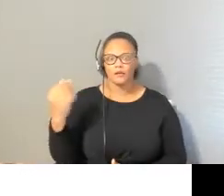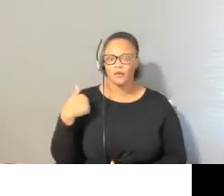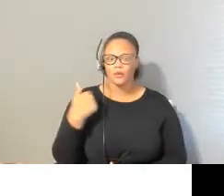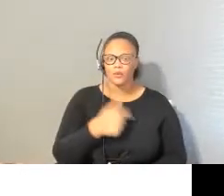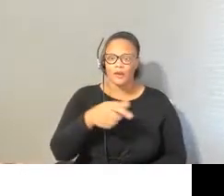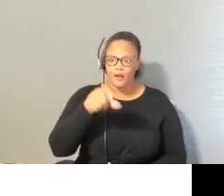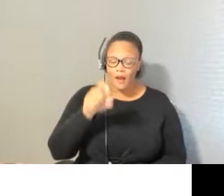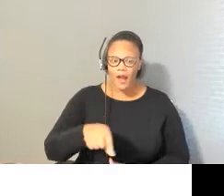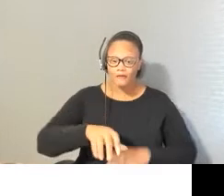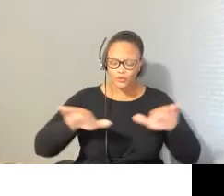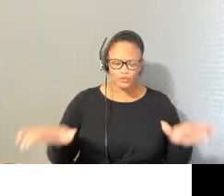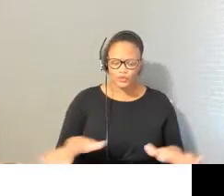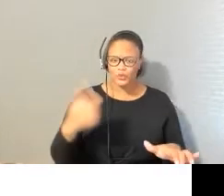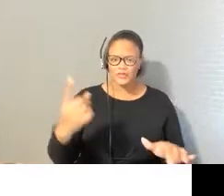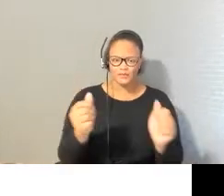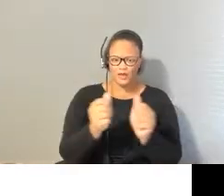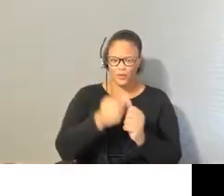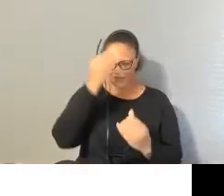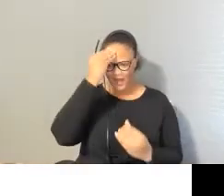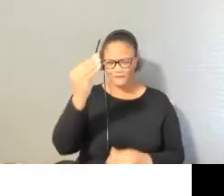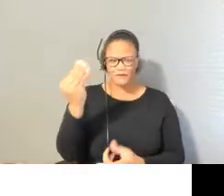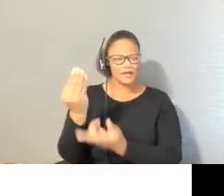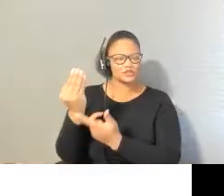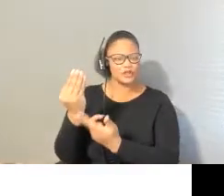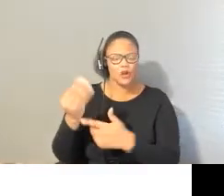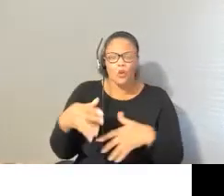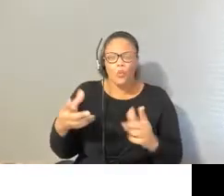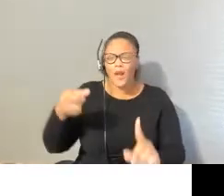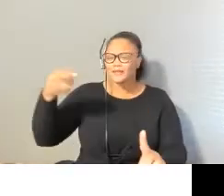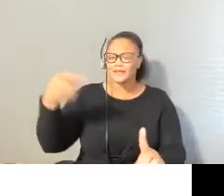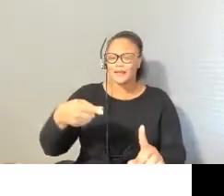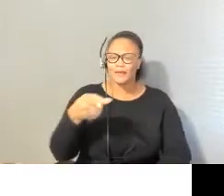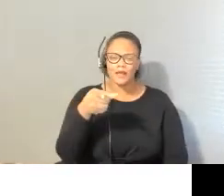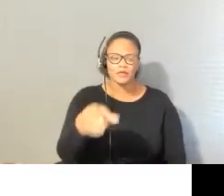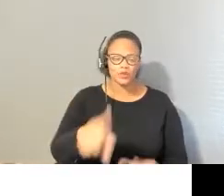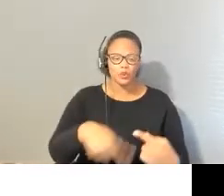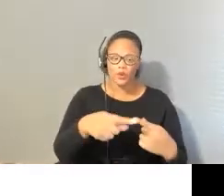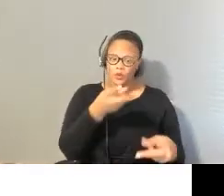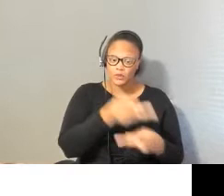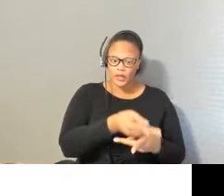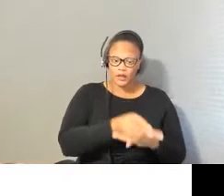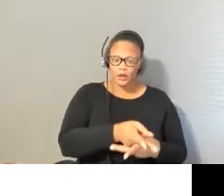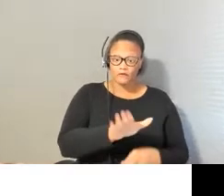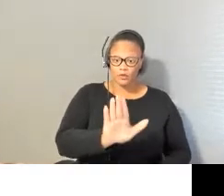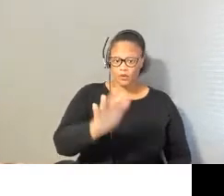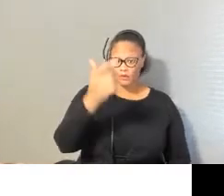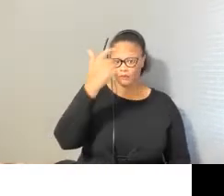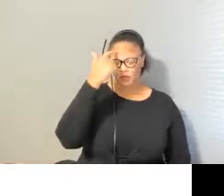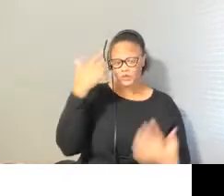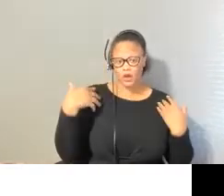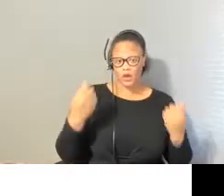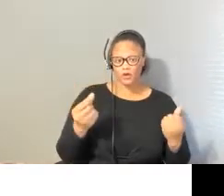do something with it. What stimulates you? When you take care of your mental health, you're taking care of